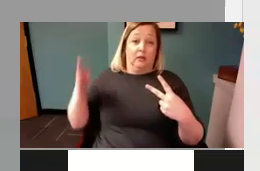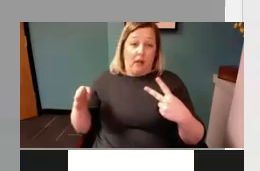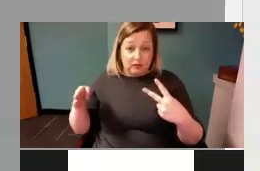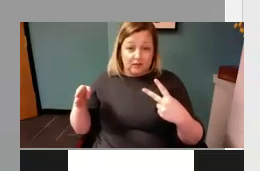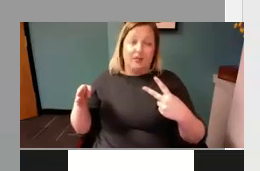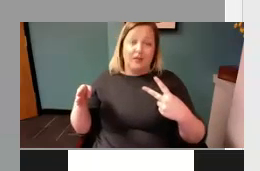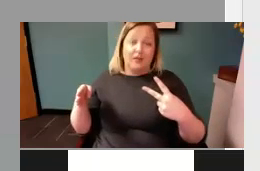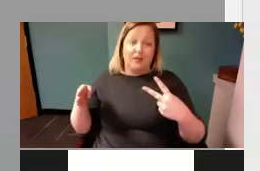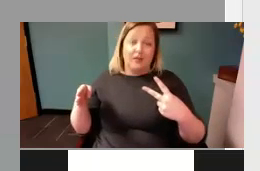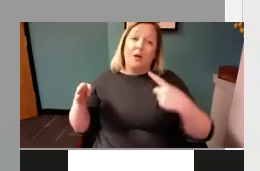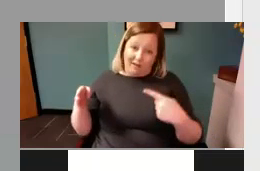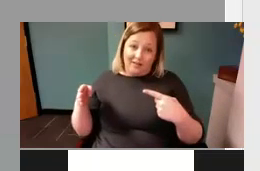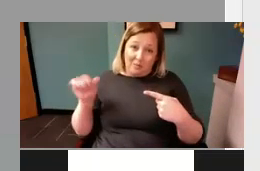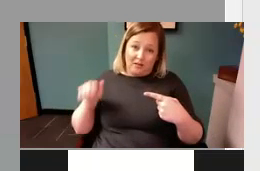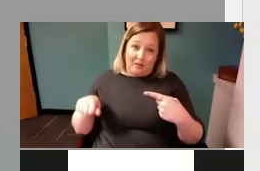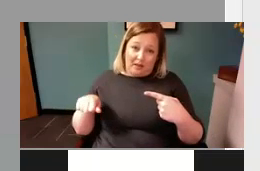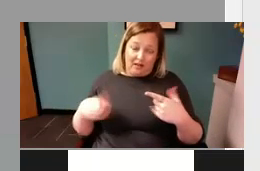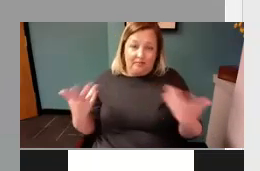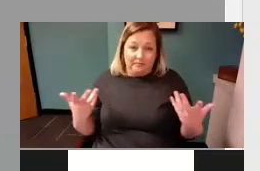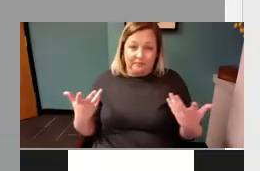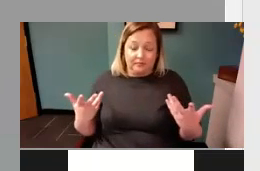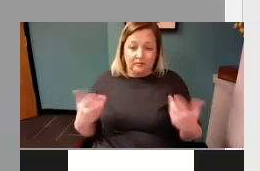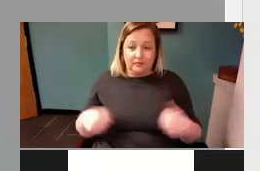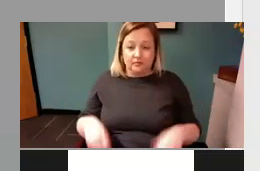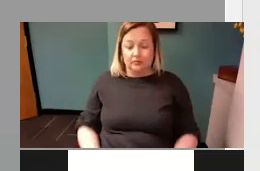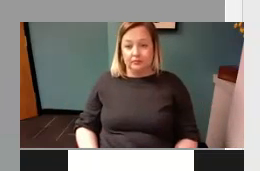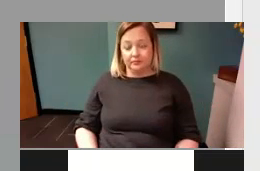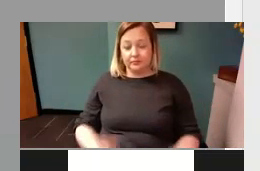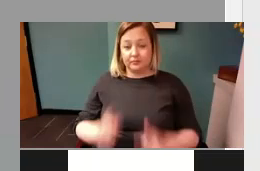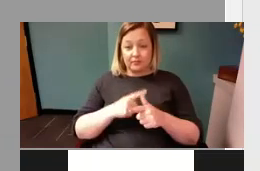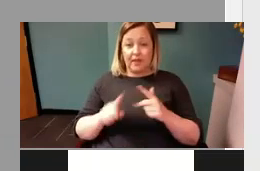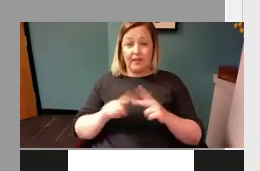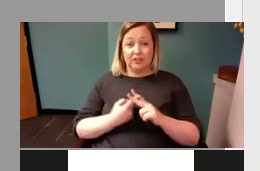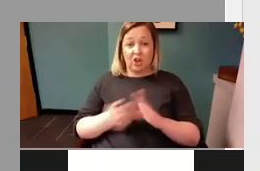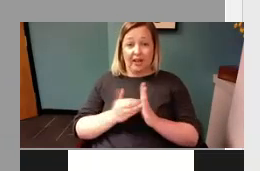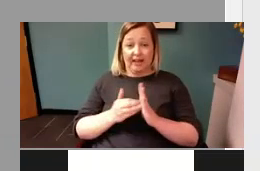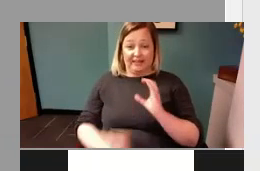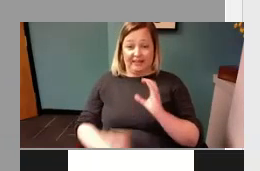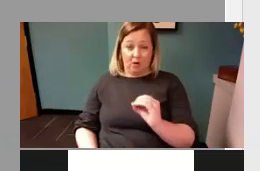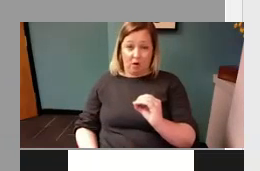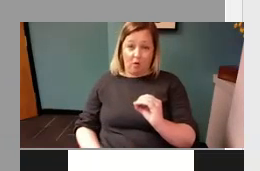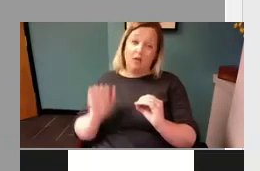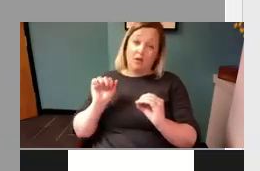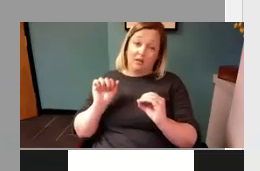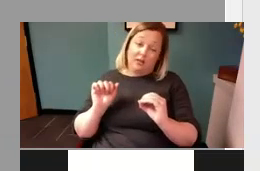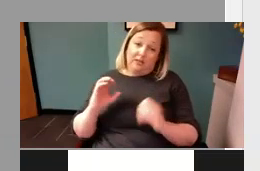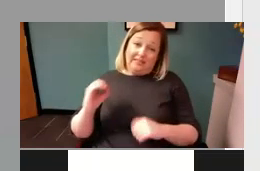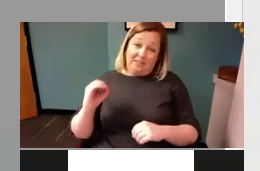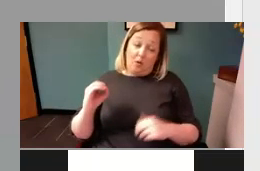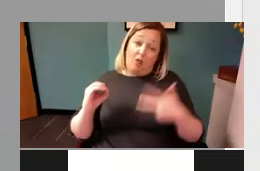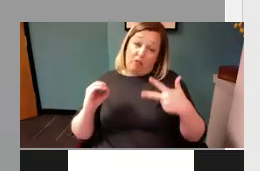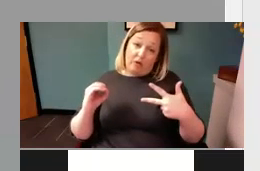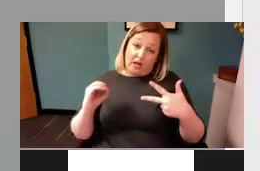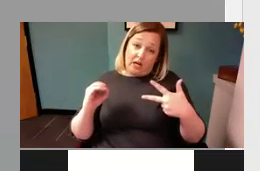the next one is B, and then we start from here. We see a 0, again B, C or D, another 0, either B or